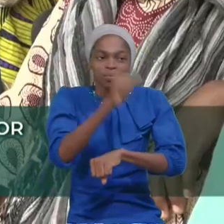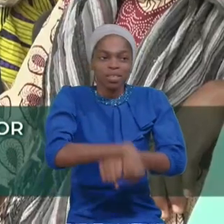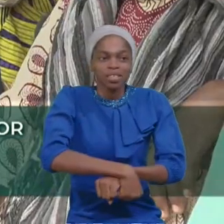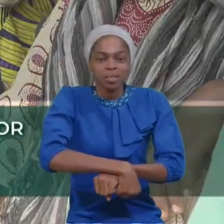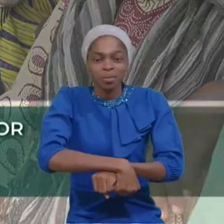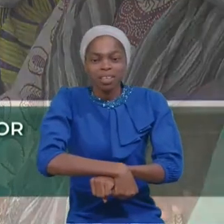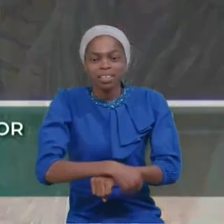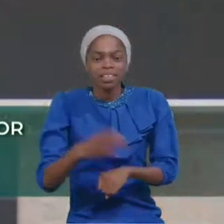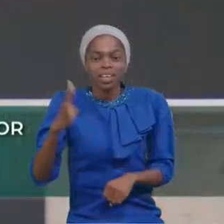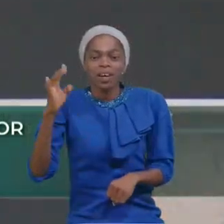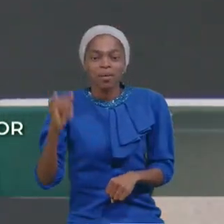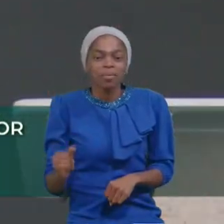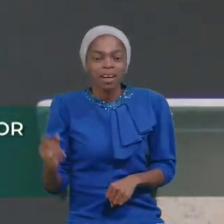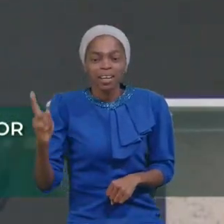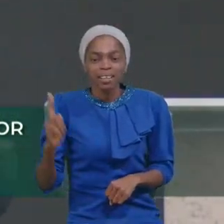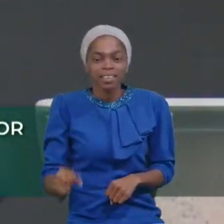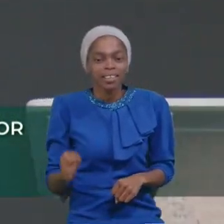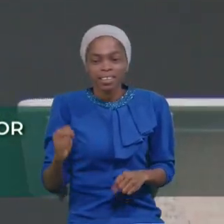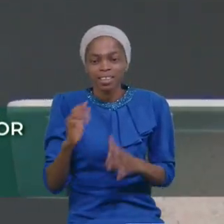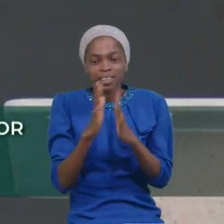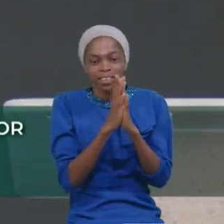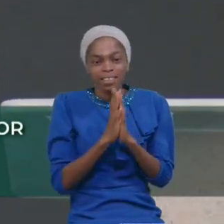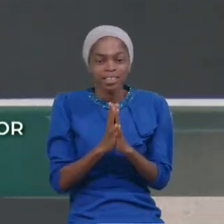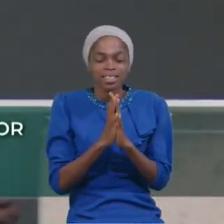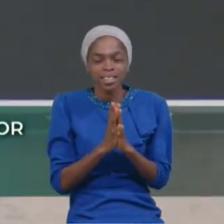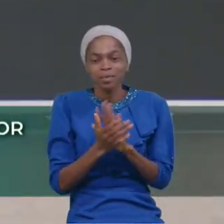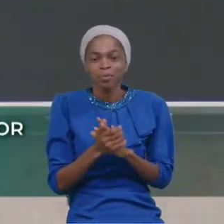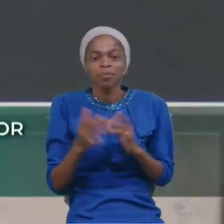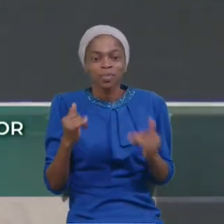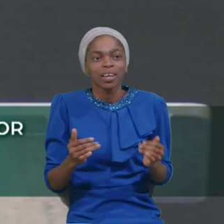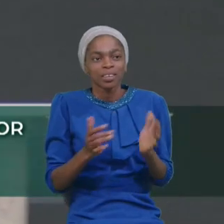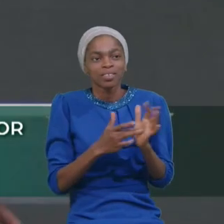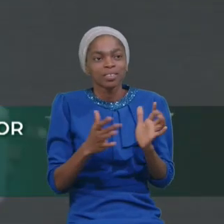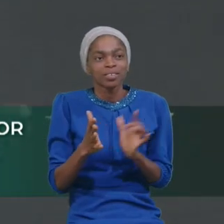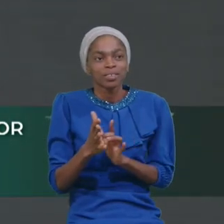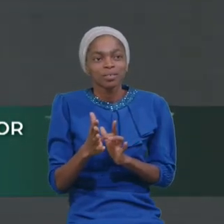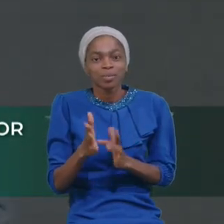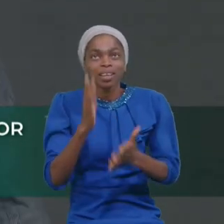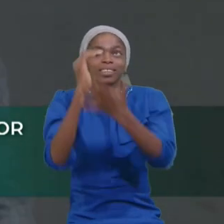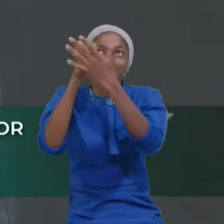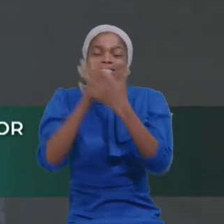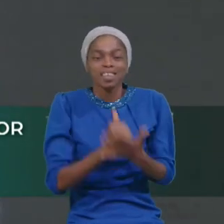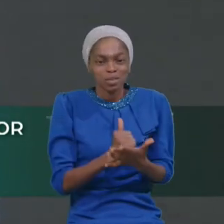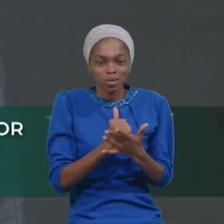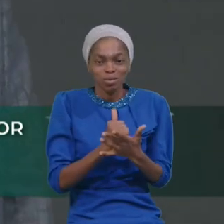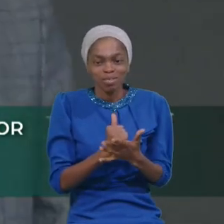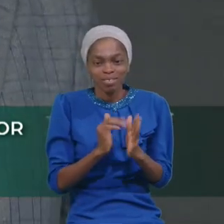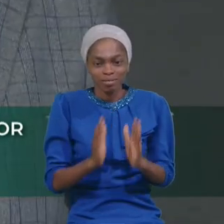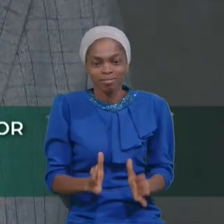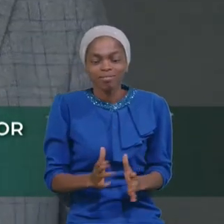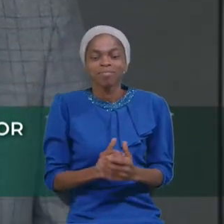chapter 8, verse 34. Romans chapter 8, verse 34, it said, who is he